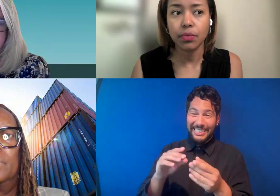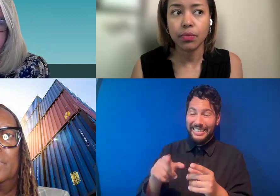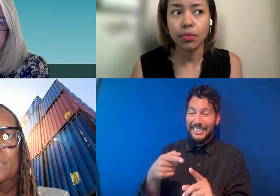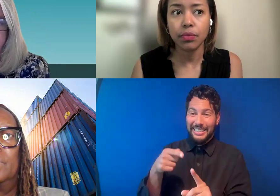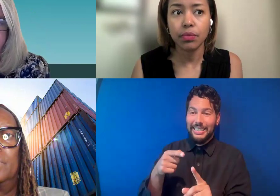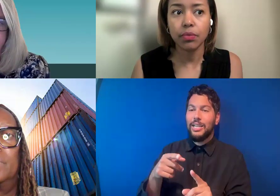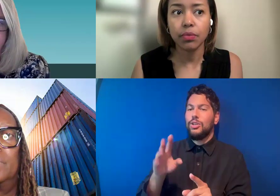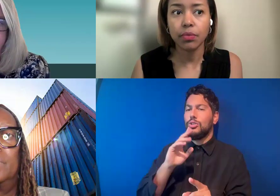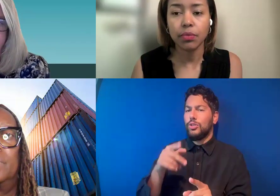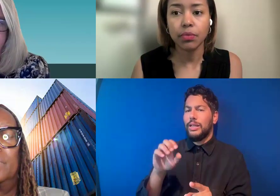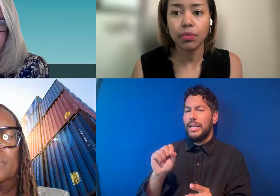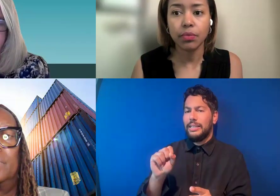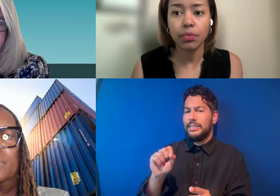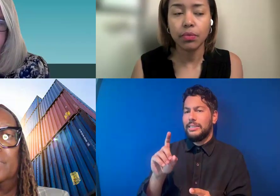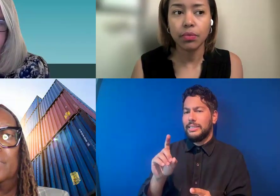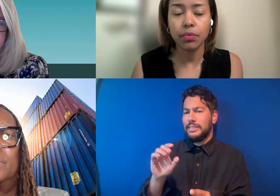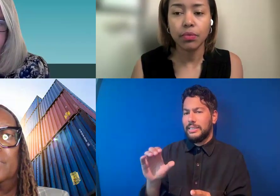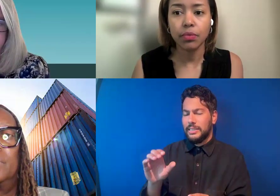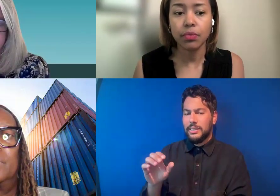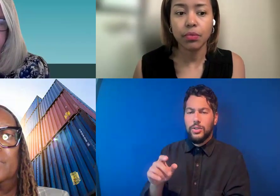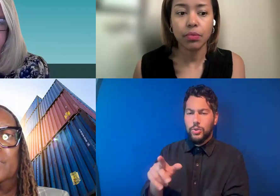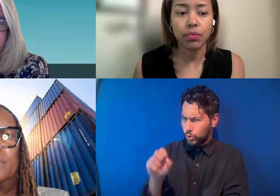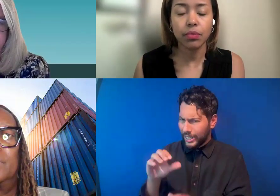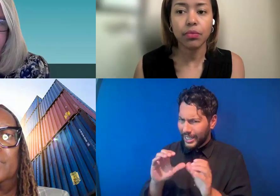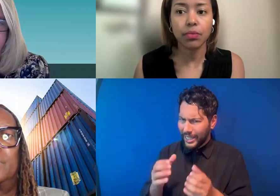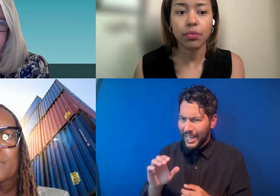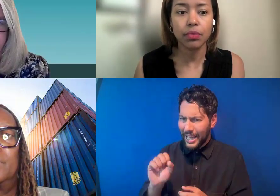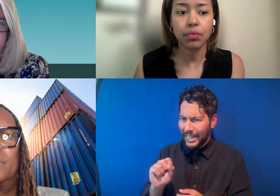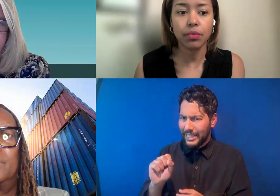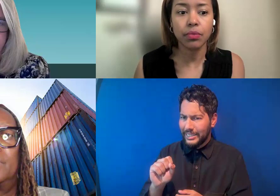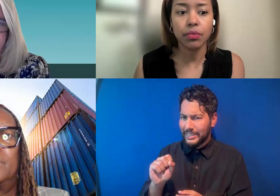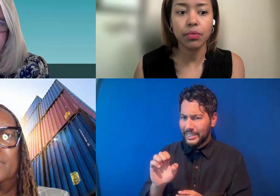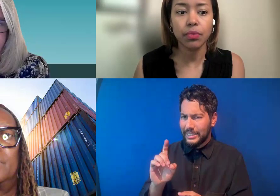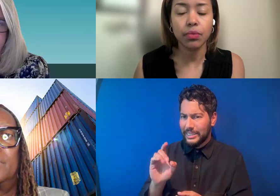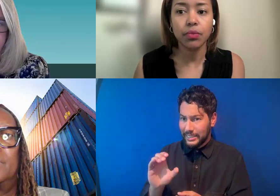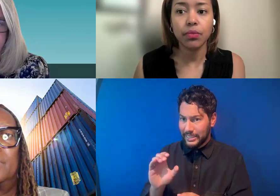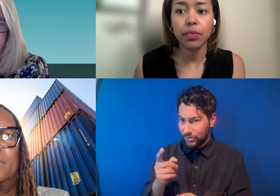to an SBDC advisor. You took a class through an SBDC, right, Joe?